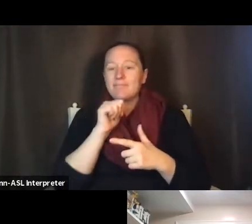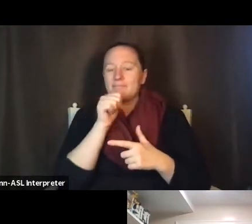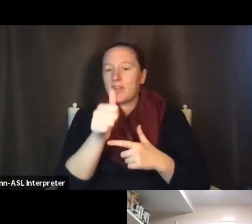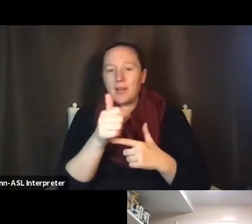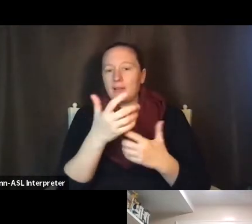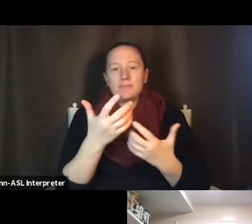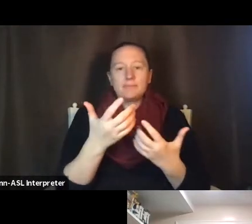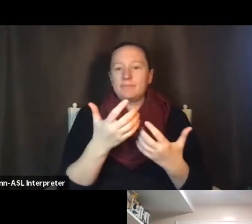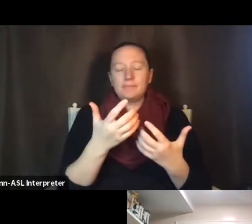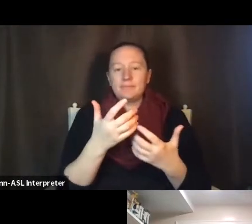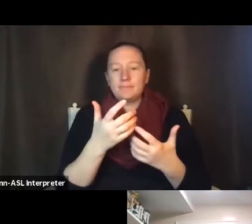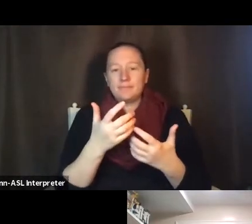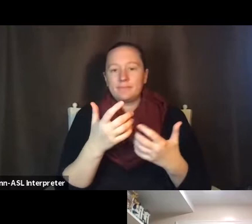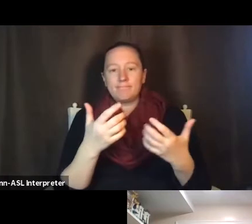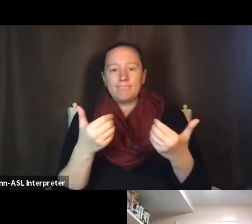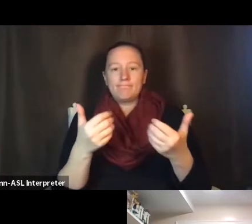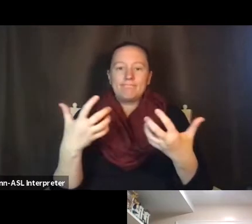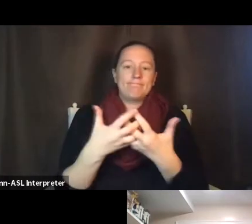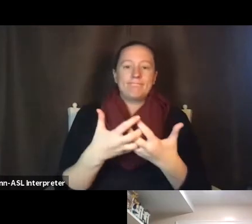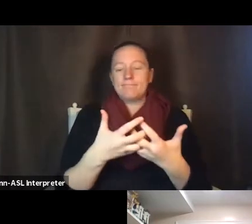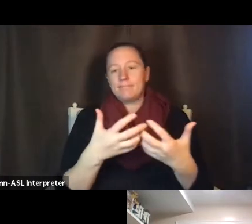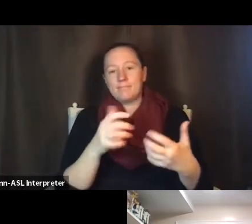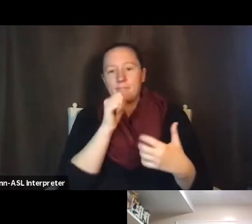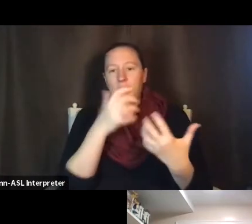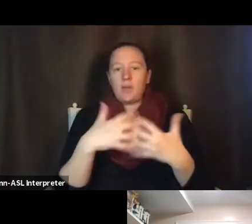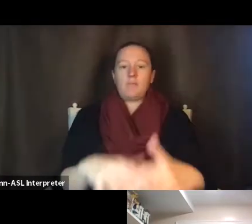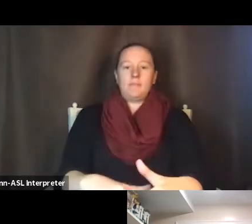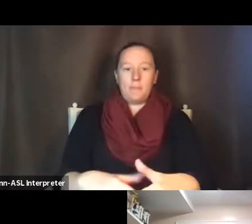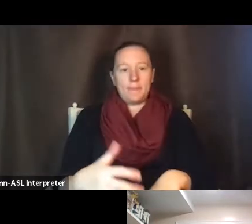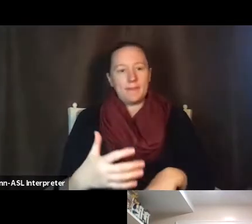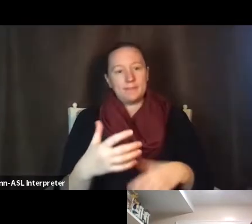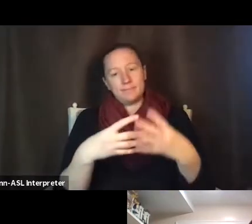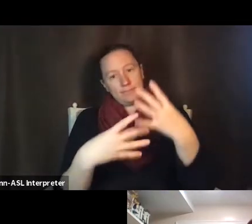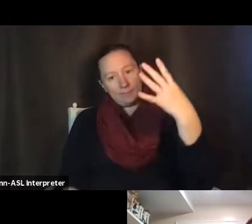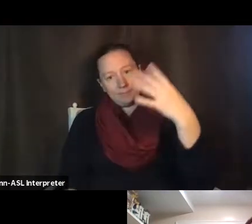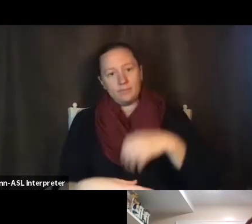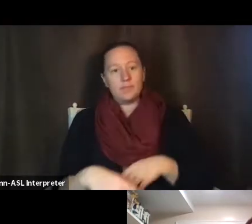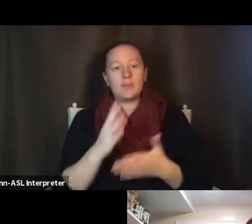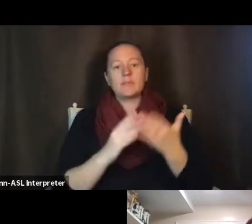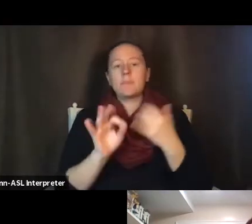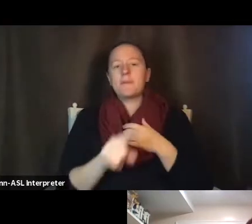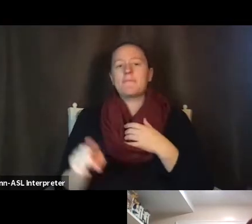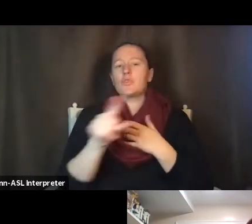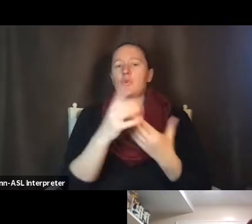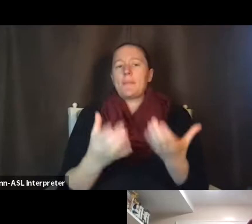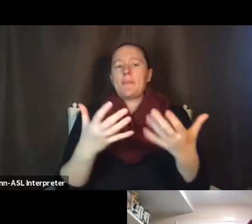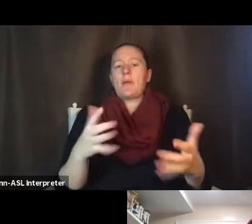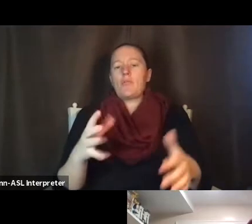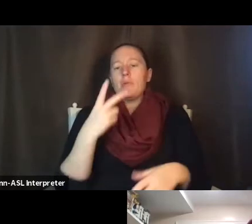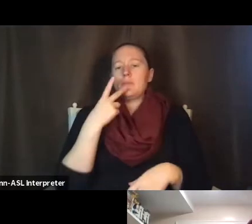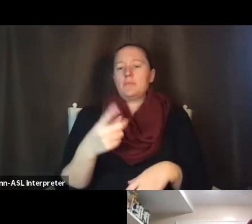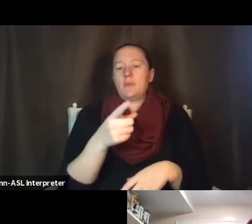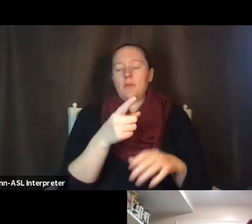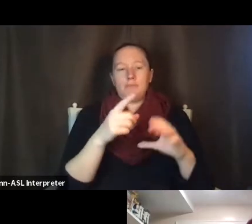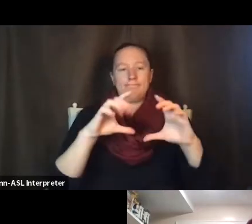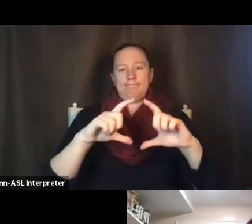and our funding. So this, some of you may have seen, it's something that I know